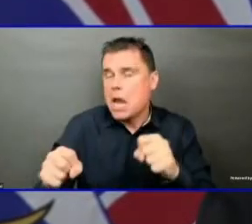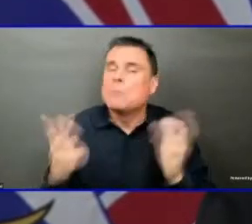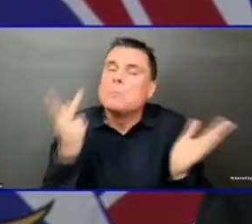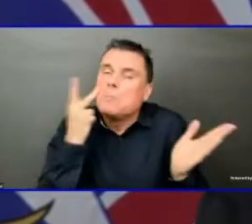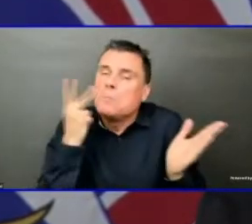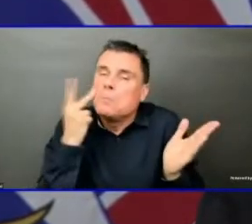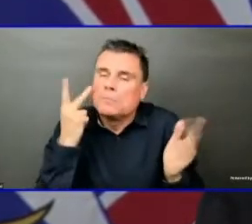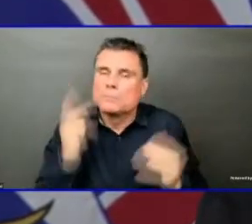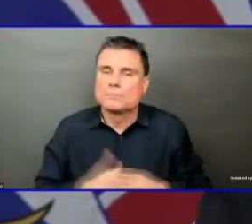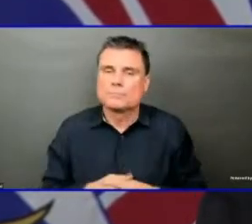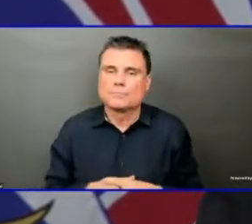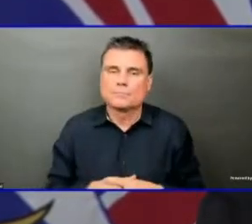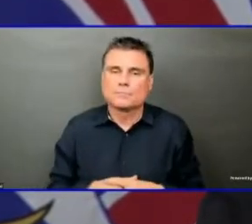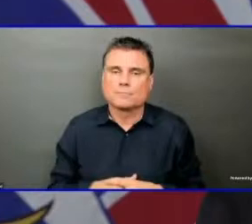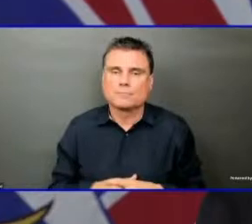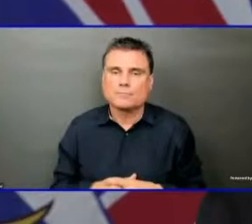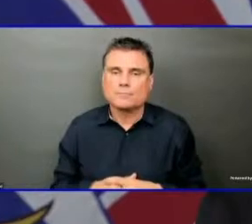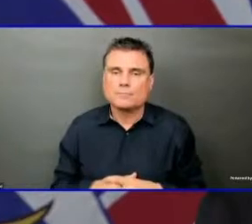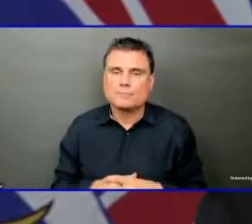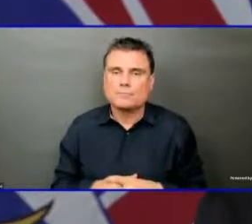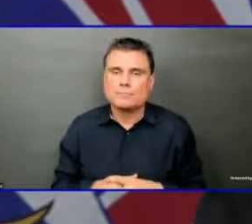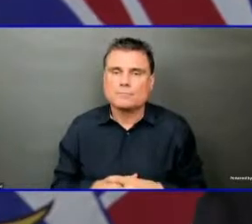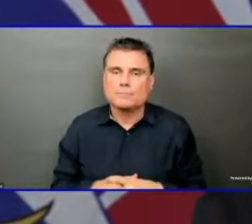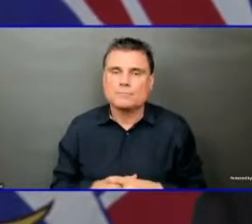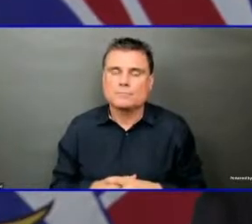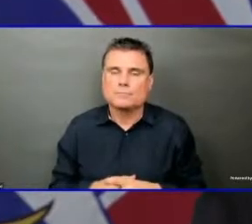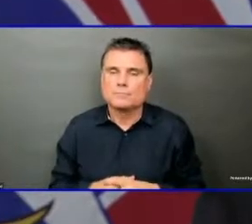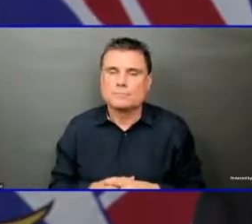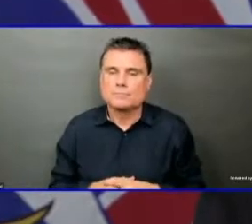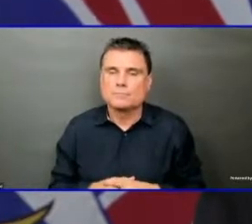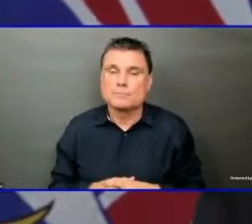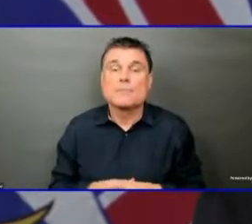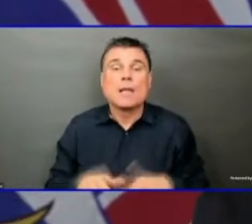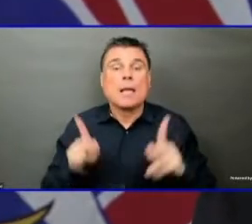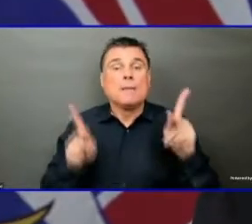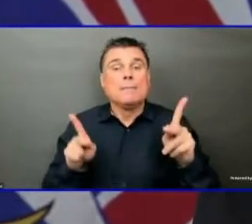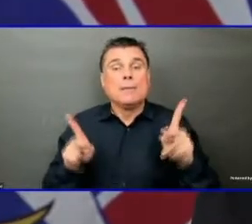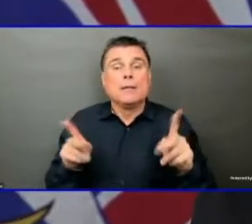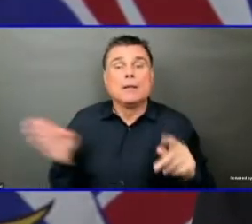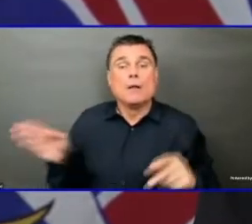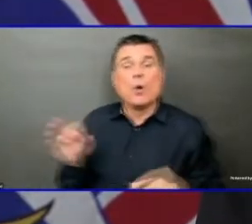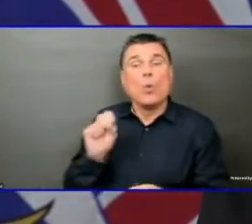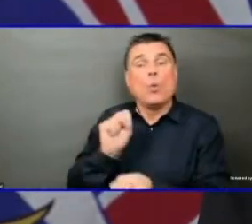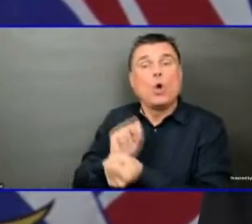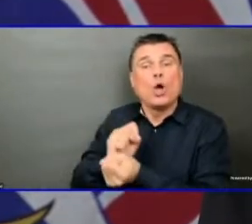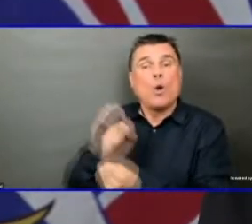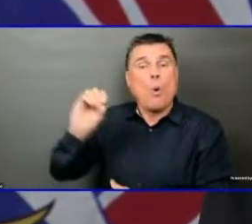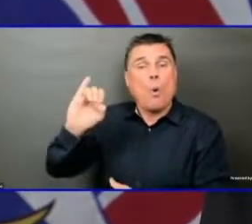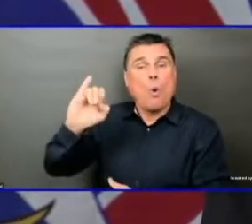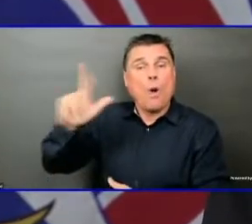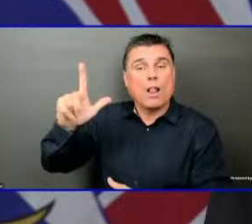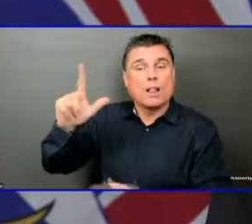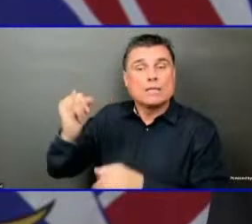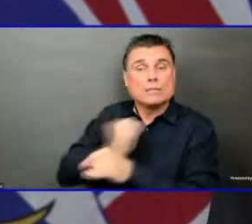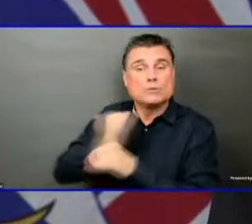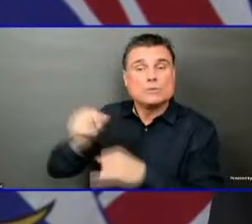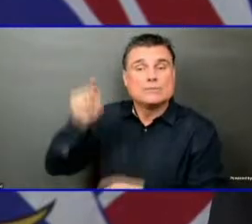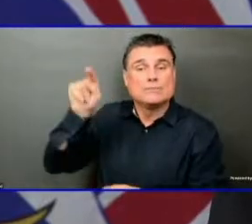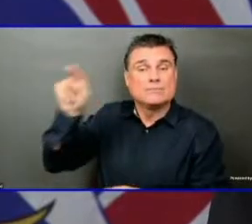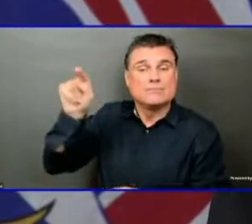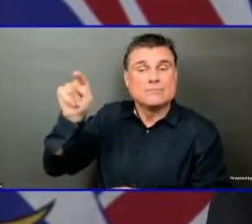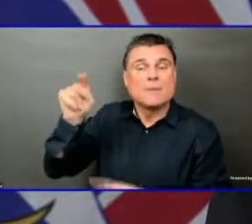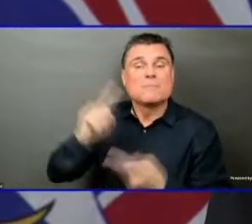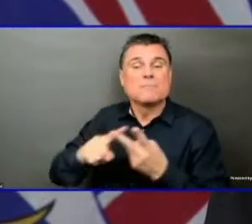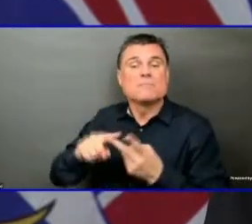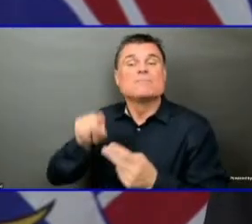heard from multiple workers inside Royal Inland Hospital that the outbreak there has spread beyond the 6th floor. However, yesterday,